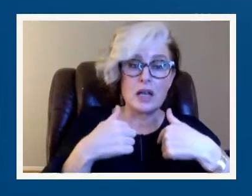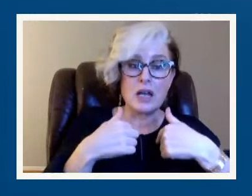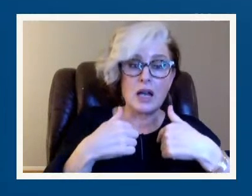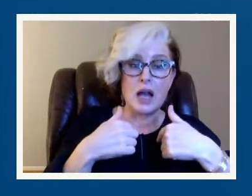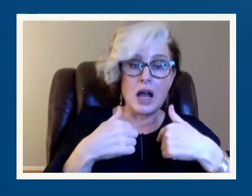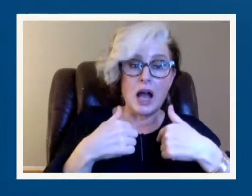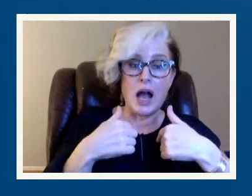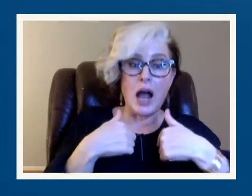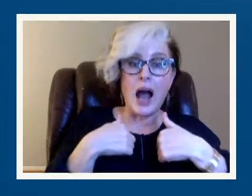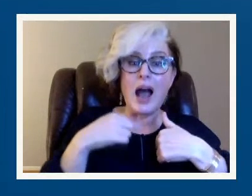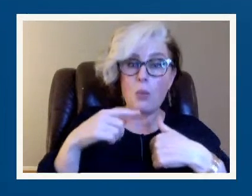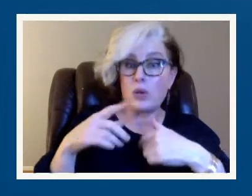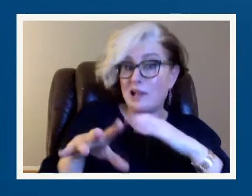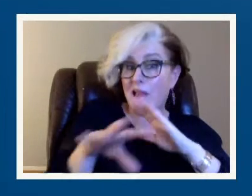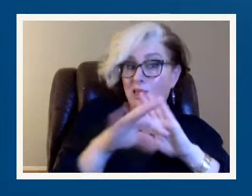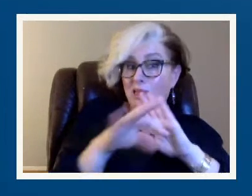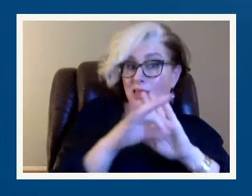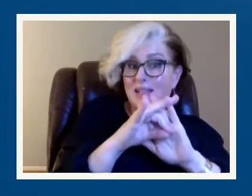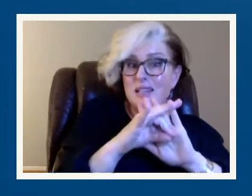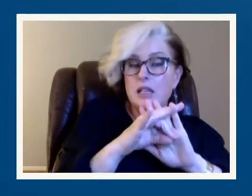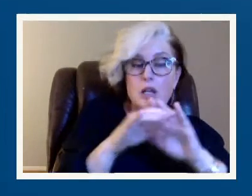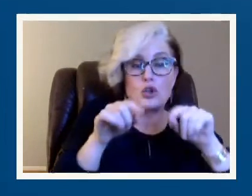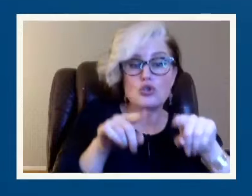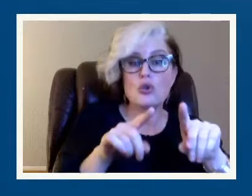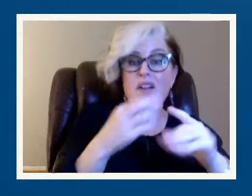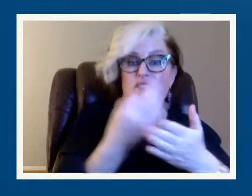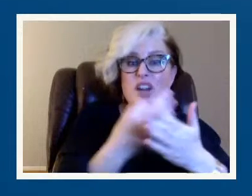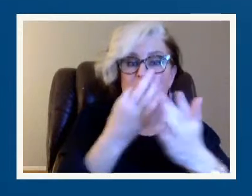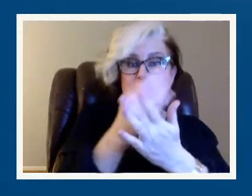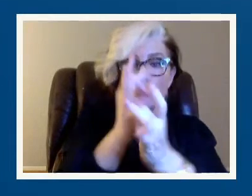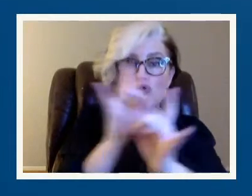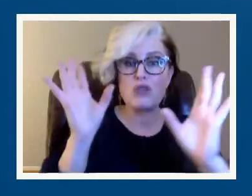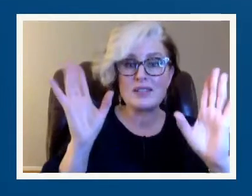I was elected in the midst of a financial crisis,